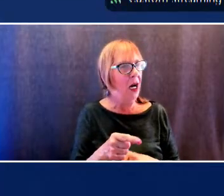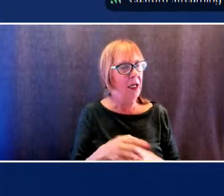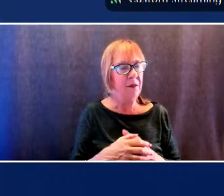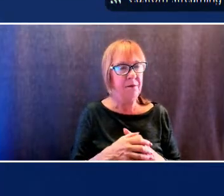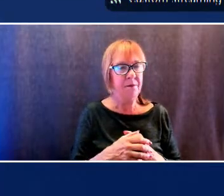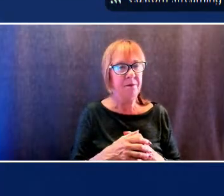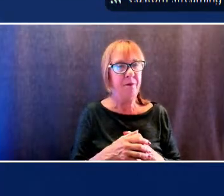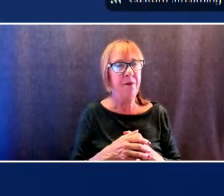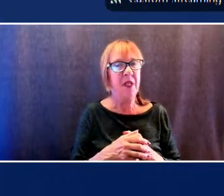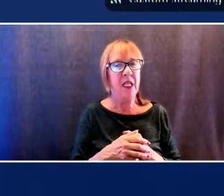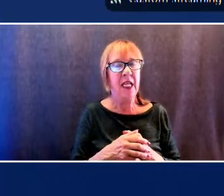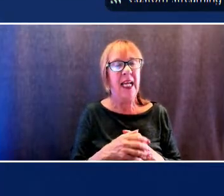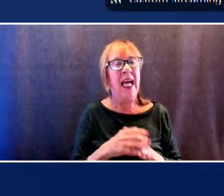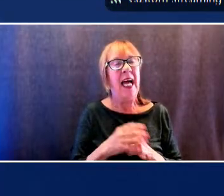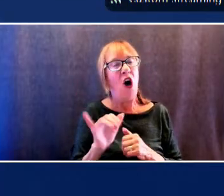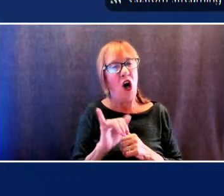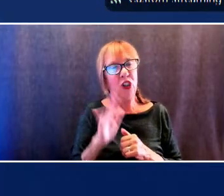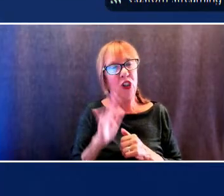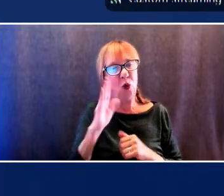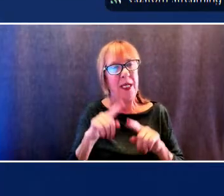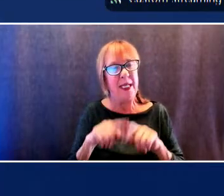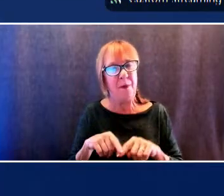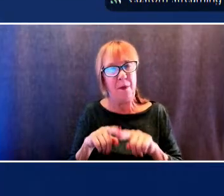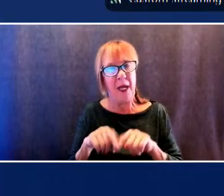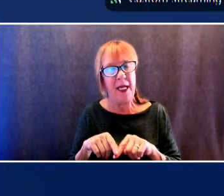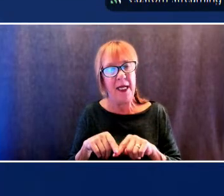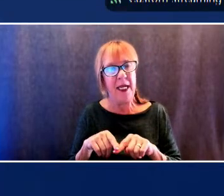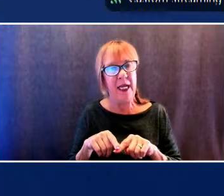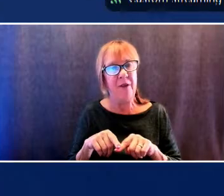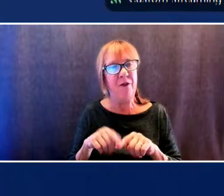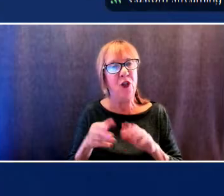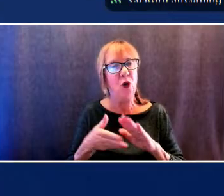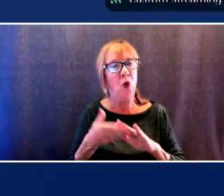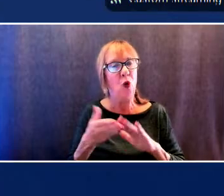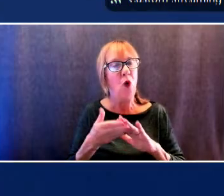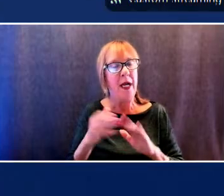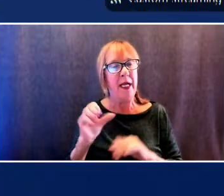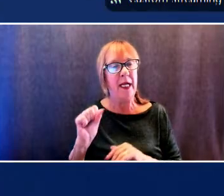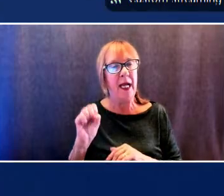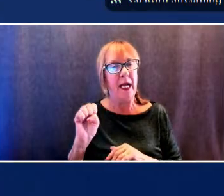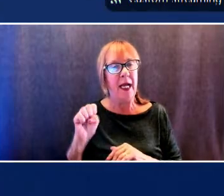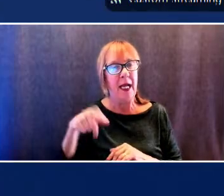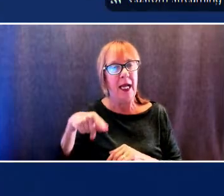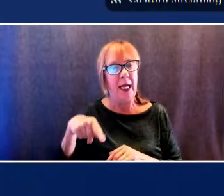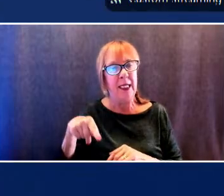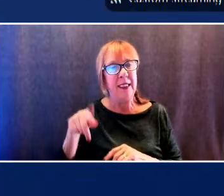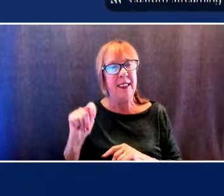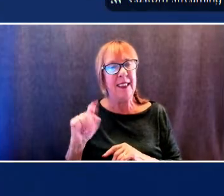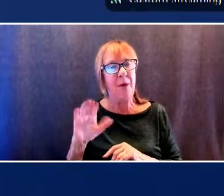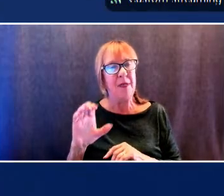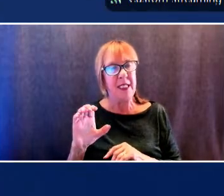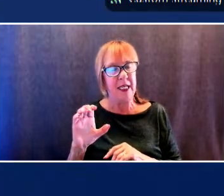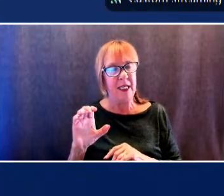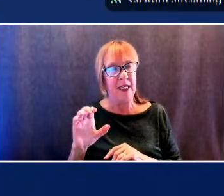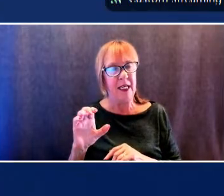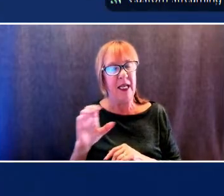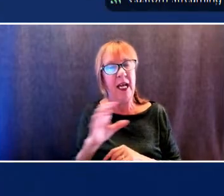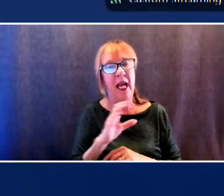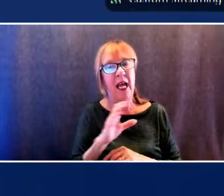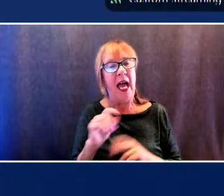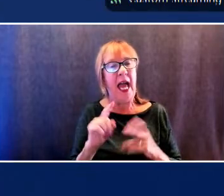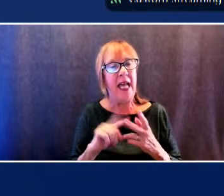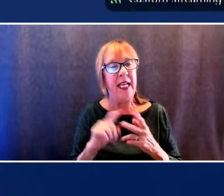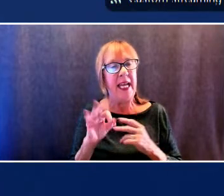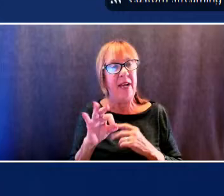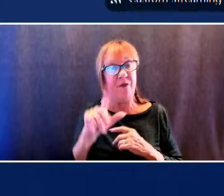But it also depends on whether you're on septic and whether this would be considered a habitable bedroom